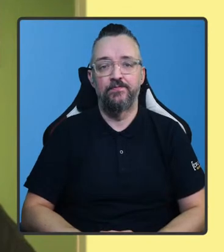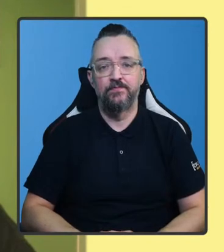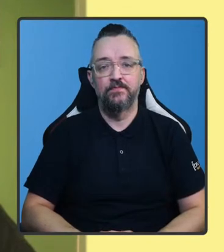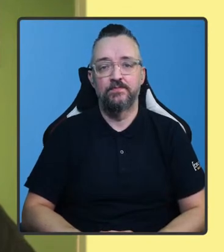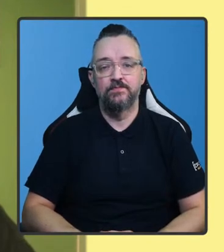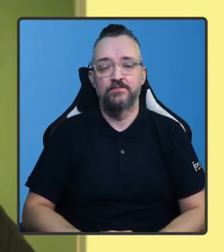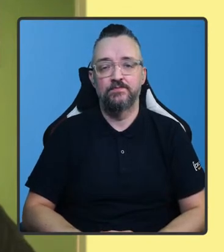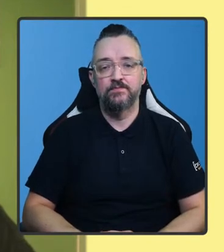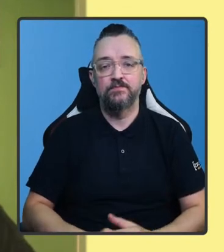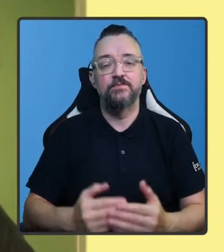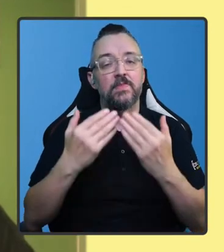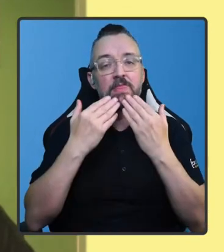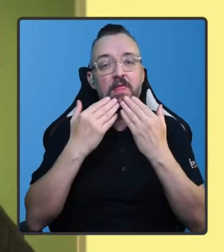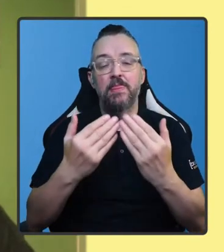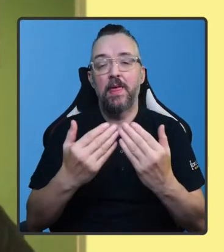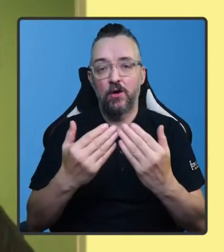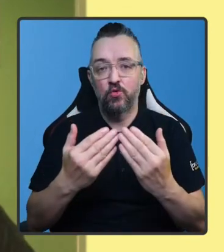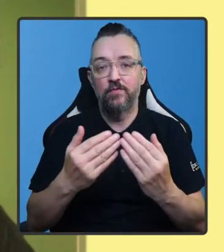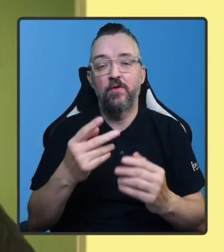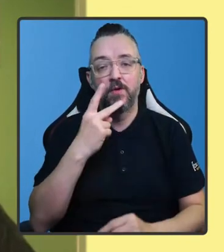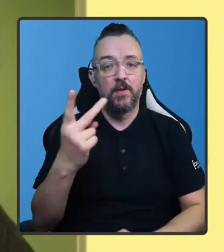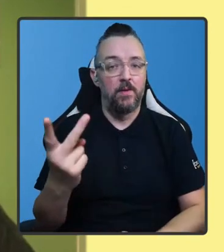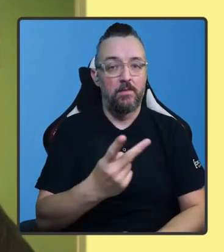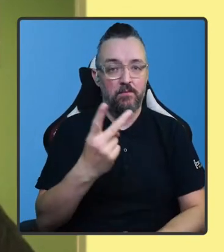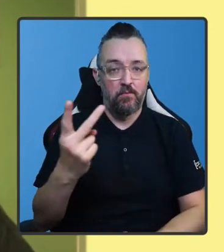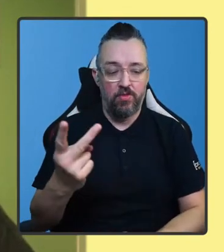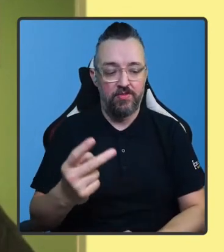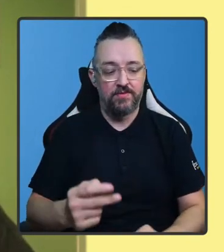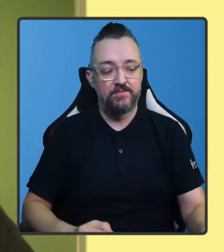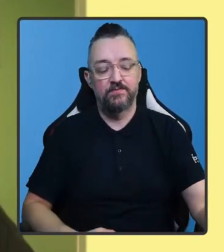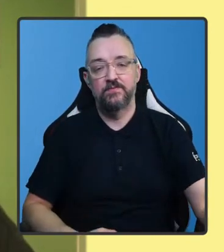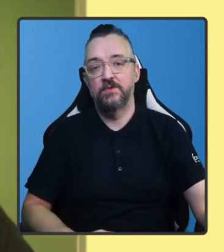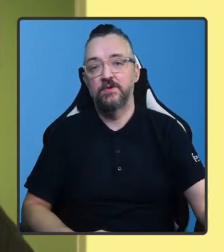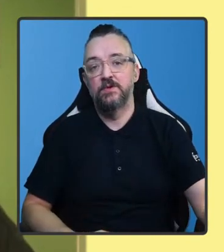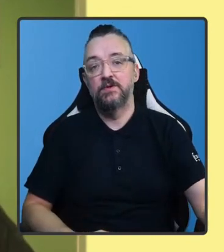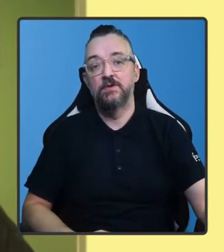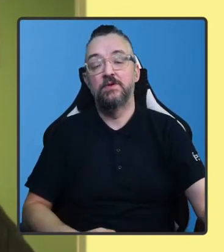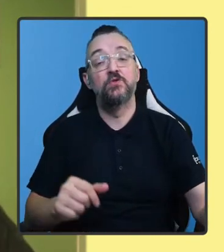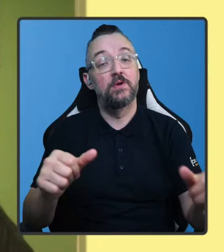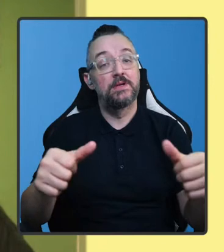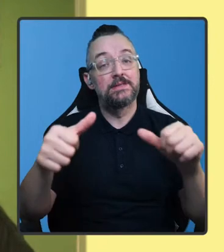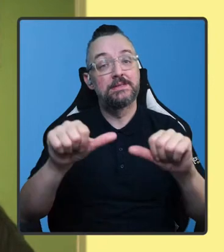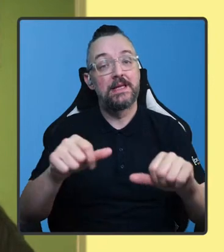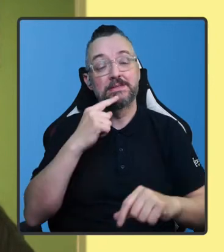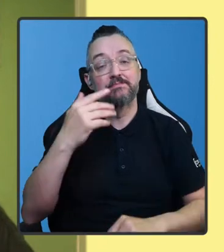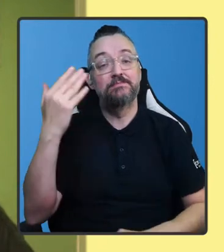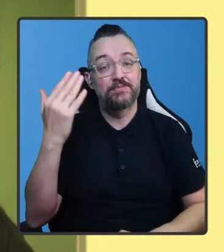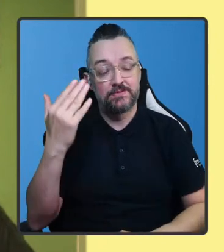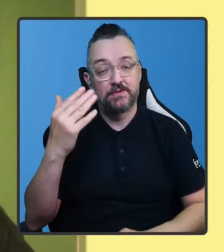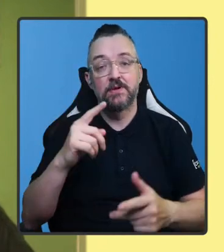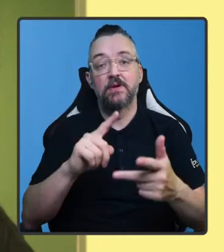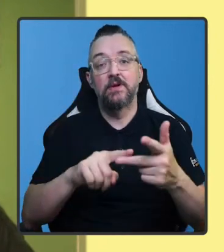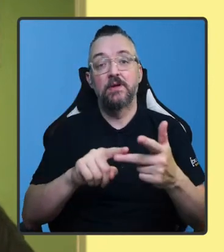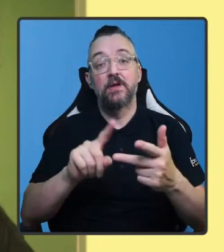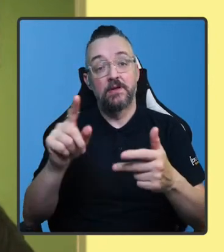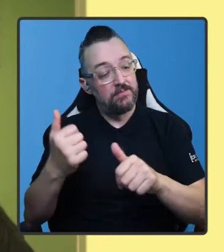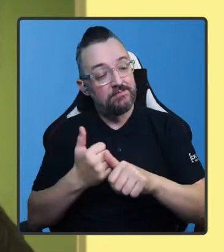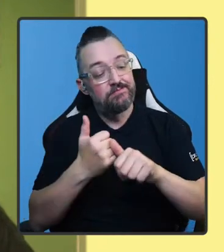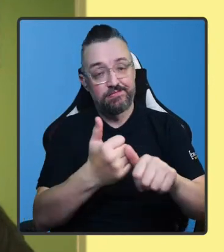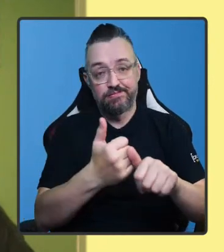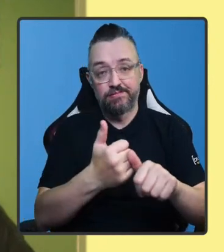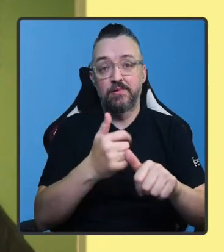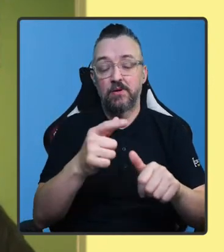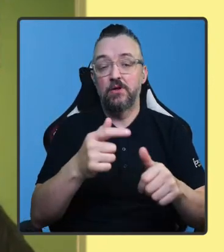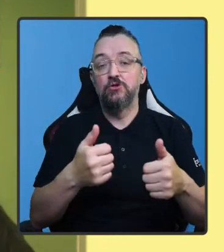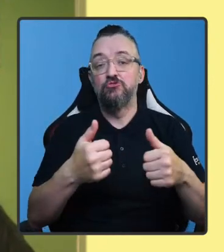Thank you very much to both Anns. And our next speaker delegates, who is speaking in favour of the